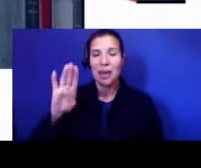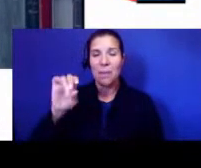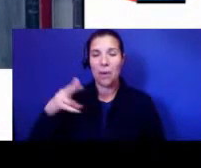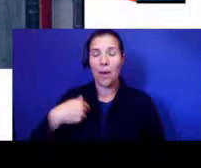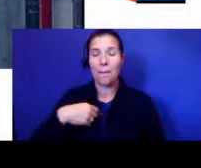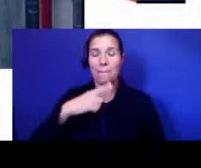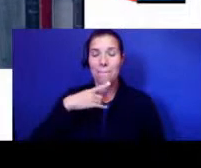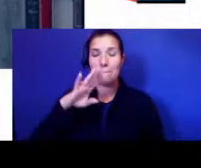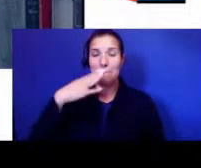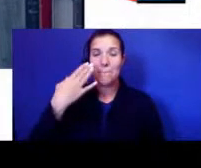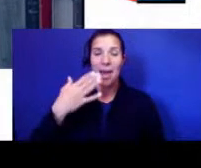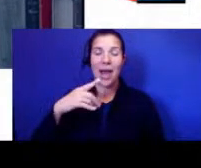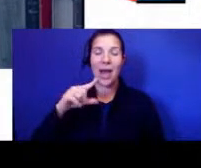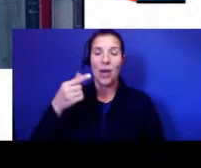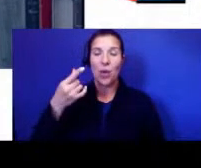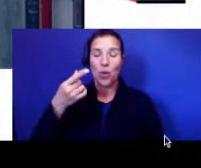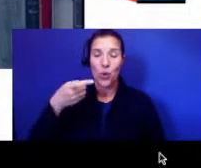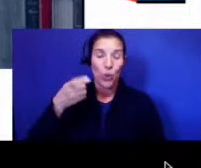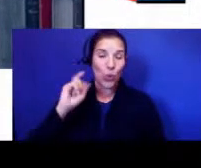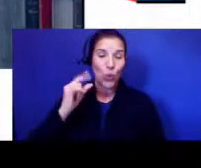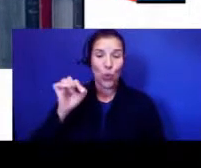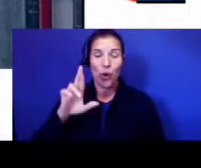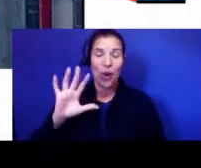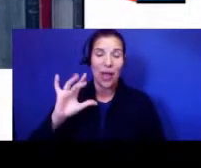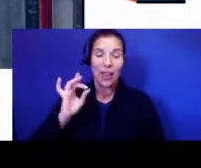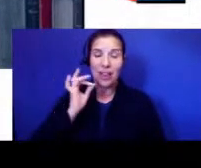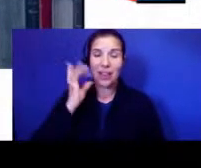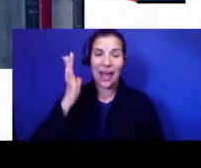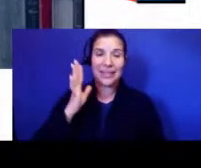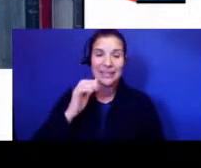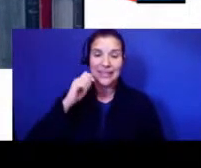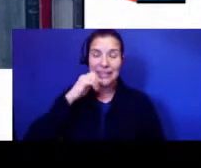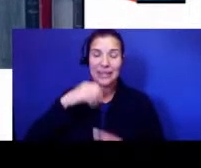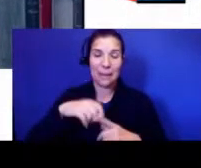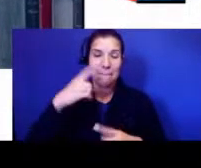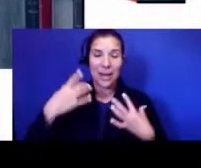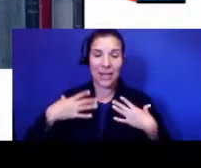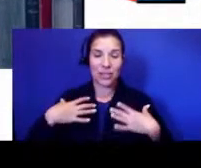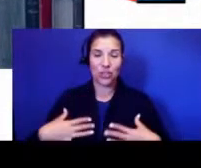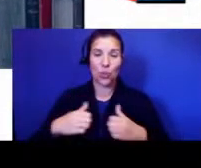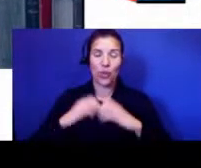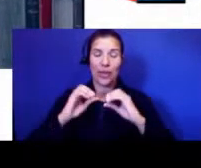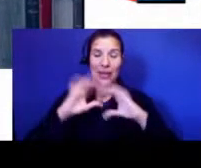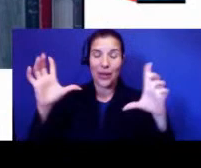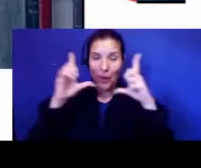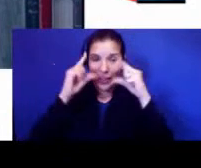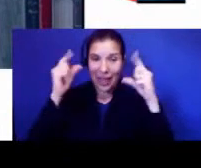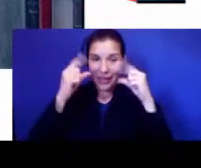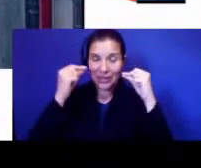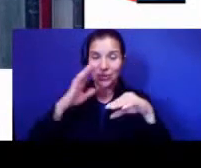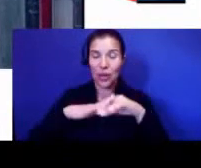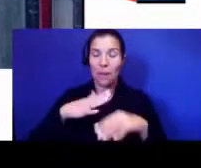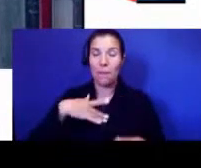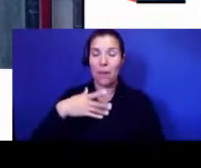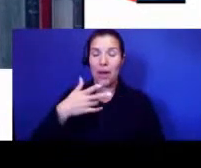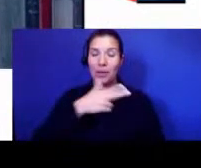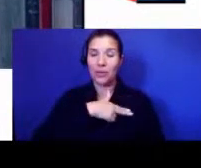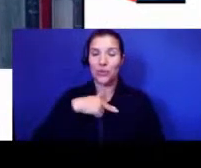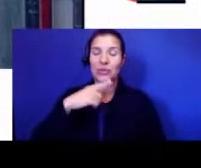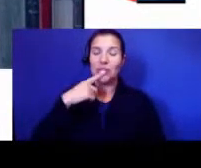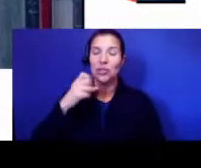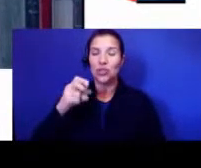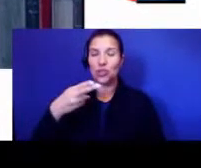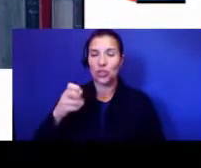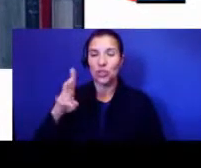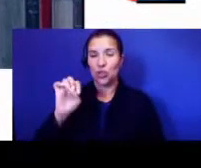Black, queer woman, light-skinned, in a black shirt with clear glasses on. My pronouns are she, her, and